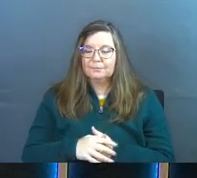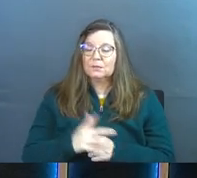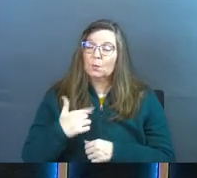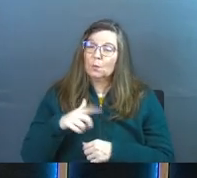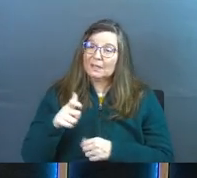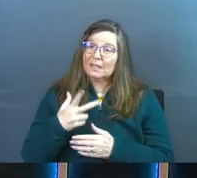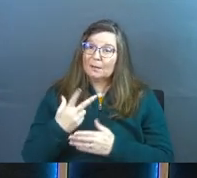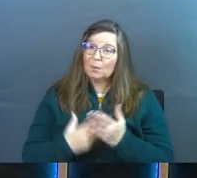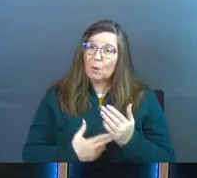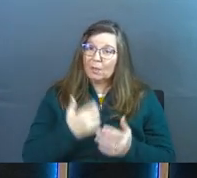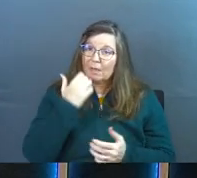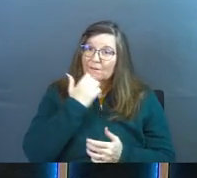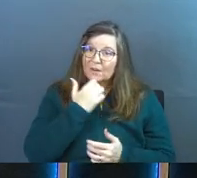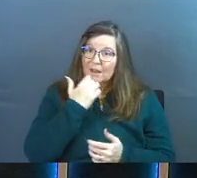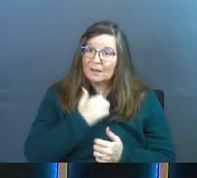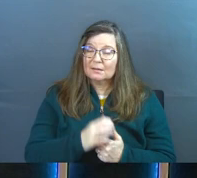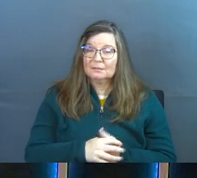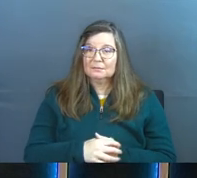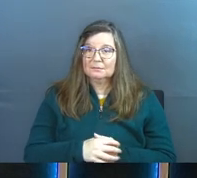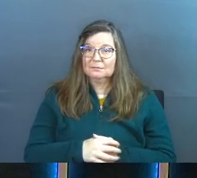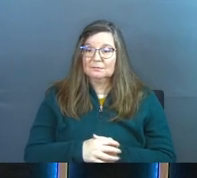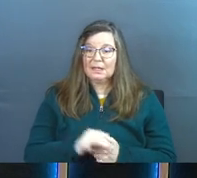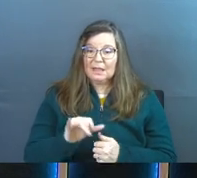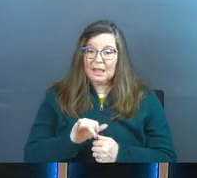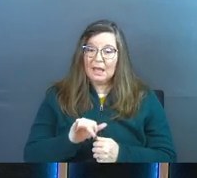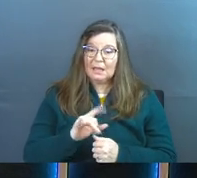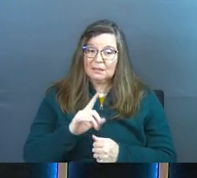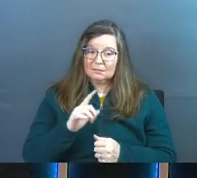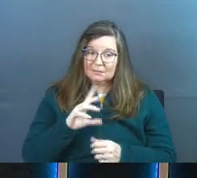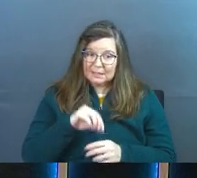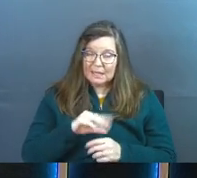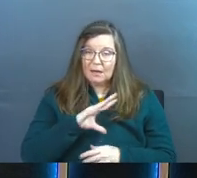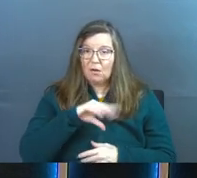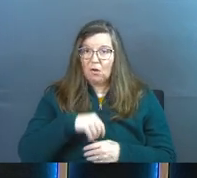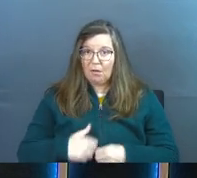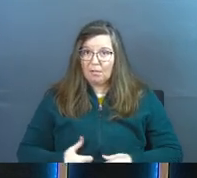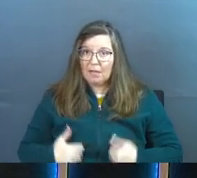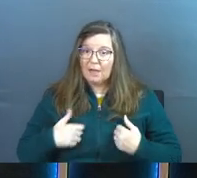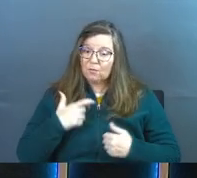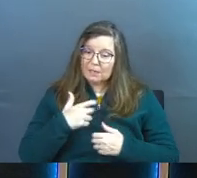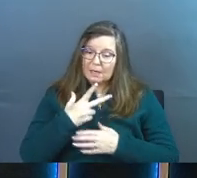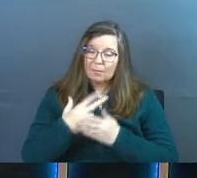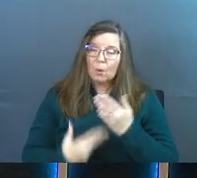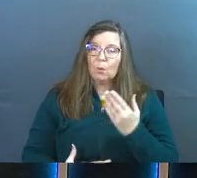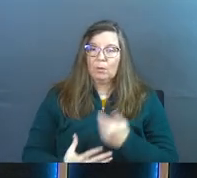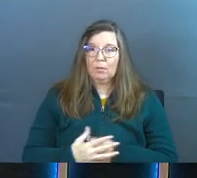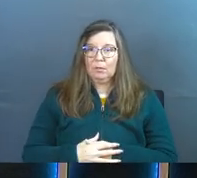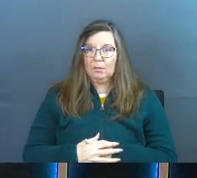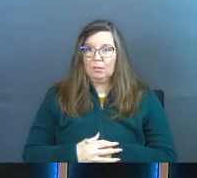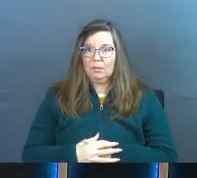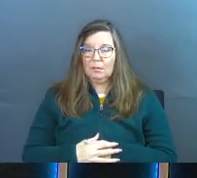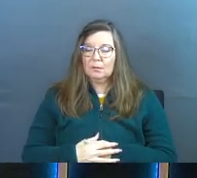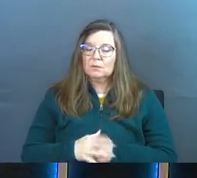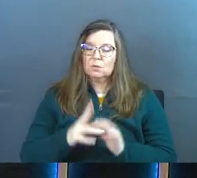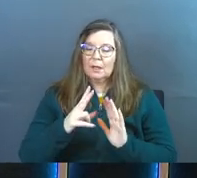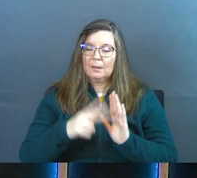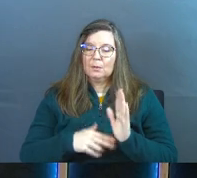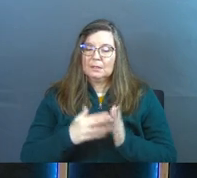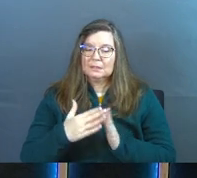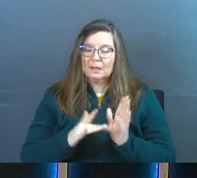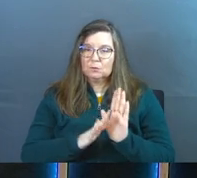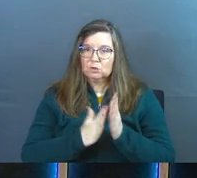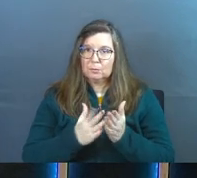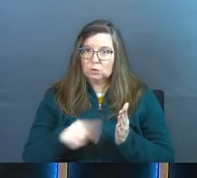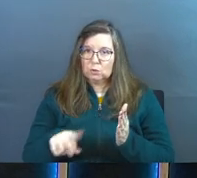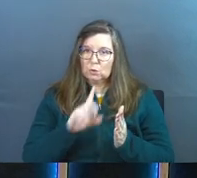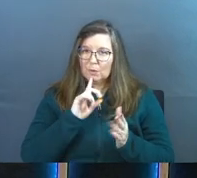We need both every day. Like practically in our lives, we need both. So let me read some